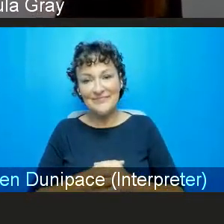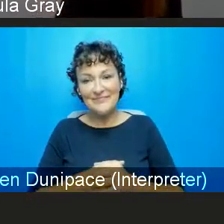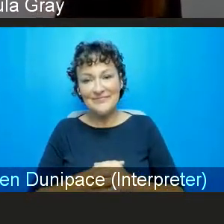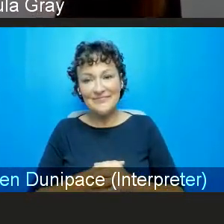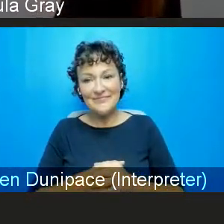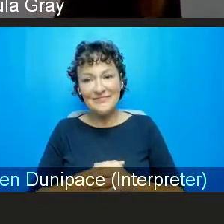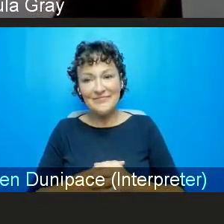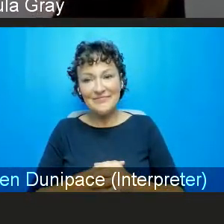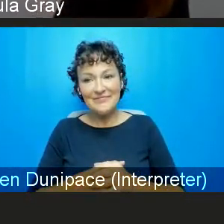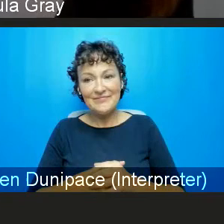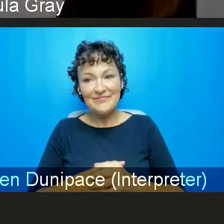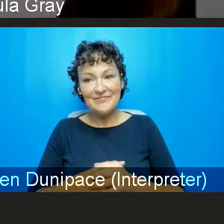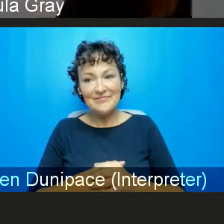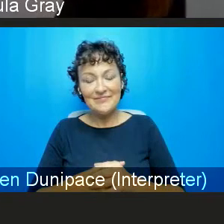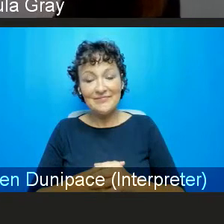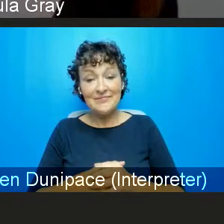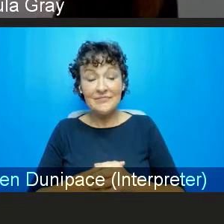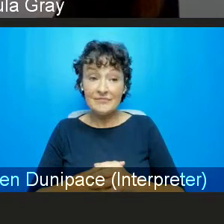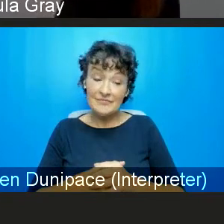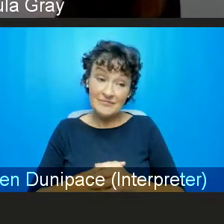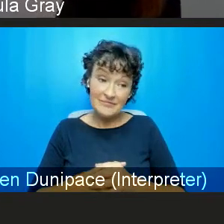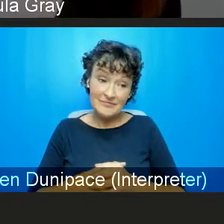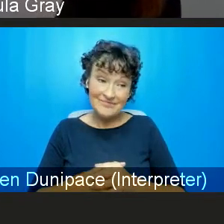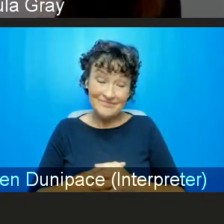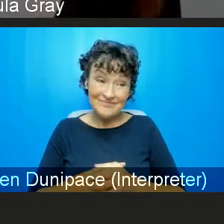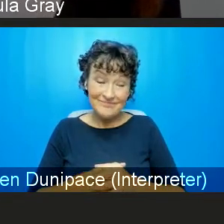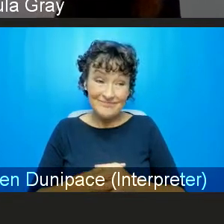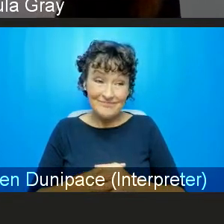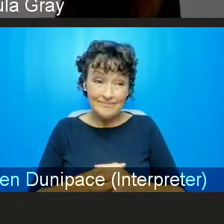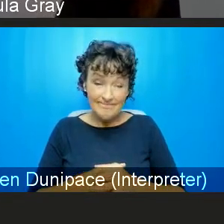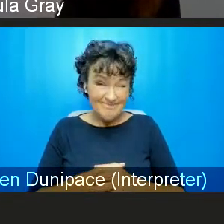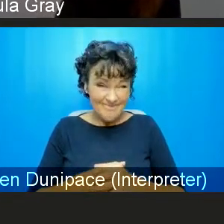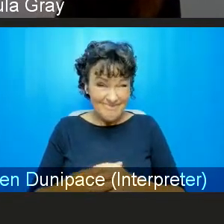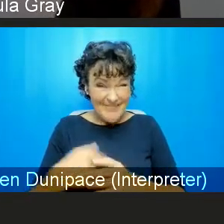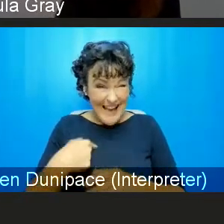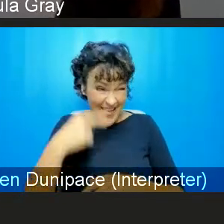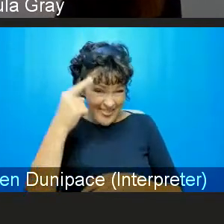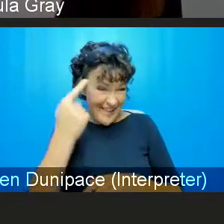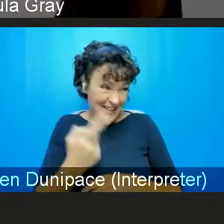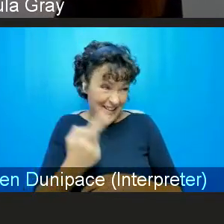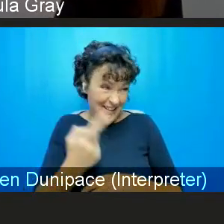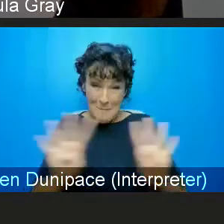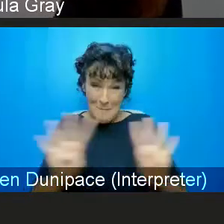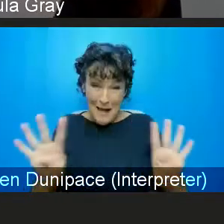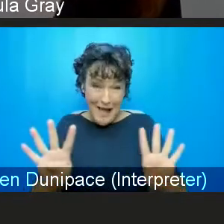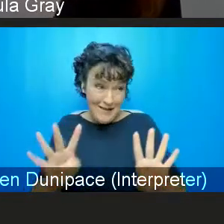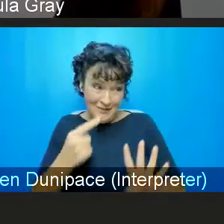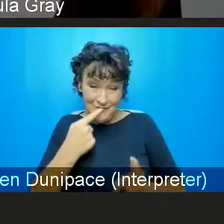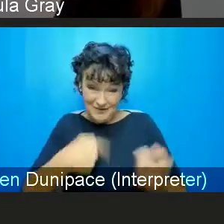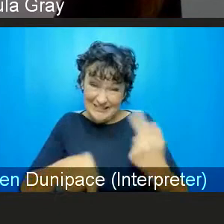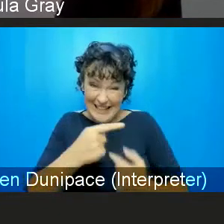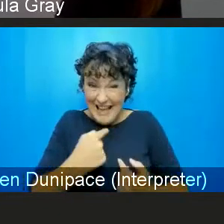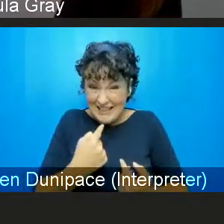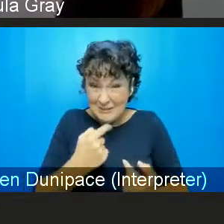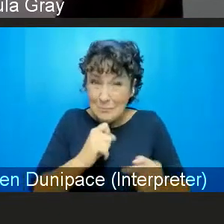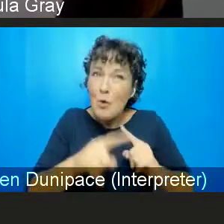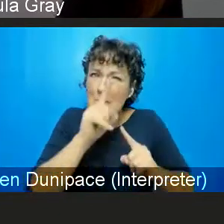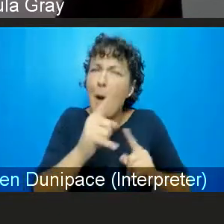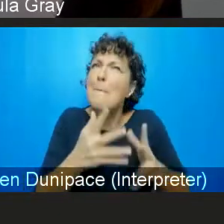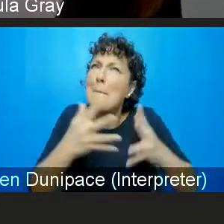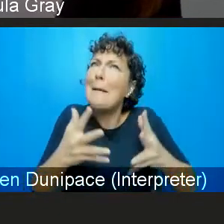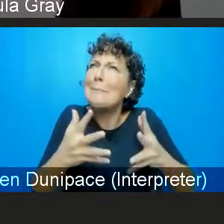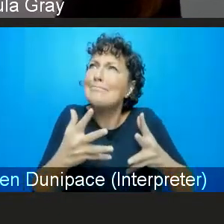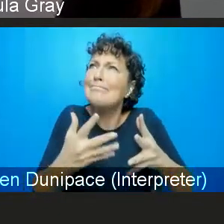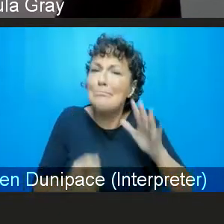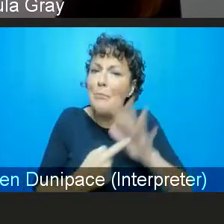I think a big part of it is, as the panel have said, is being able to be responsive, but also having things in